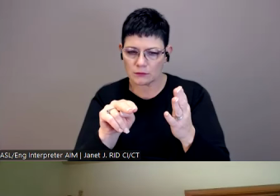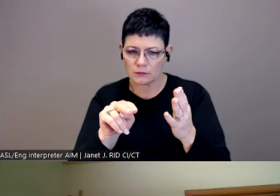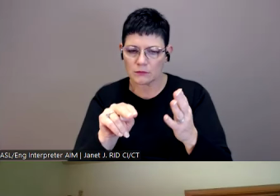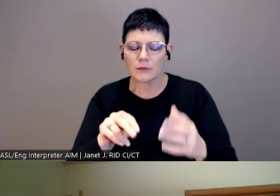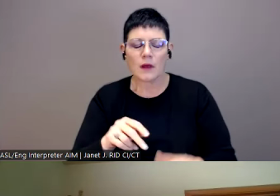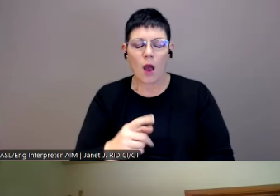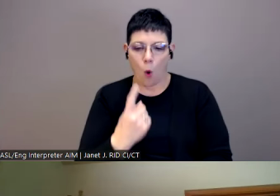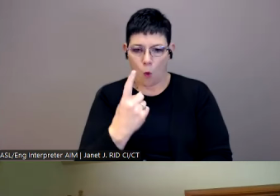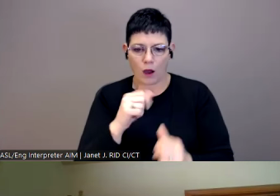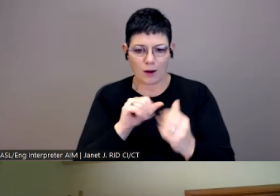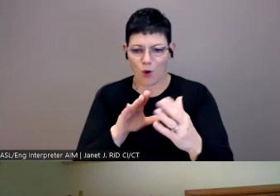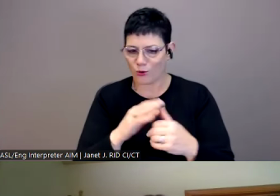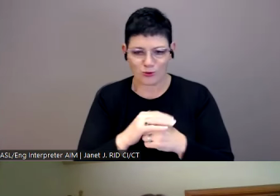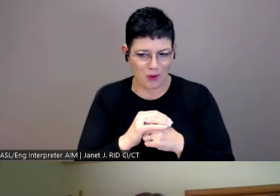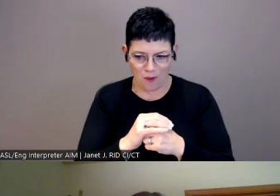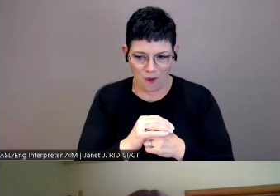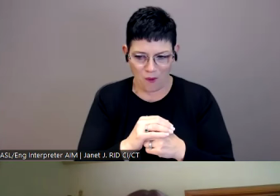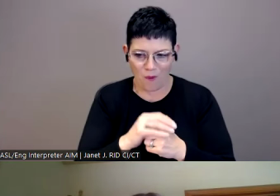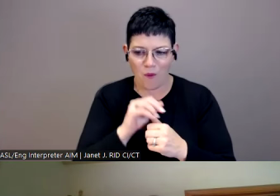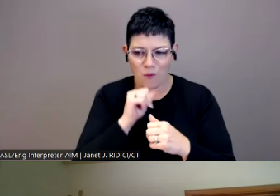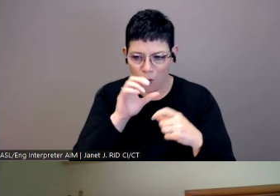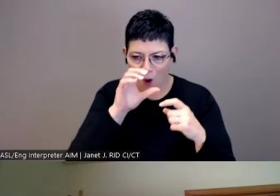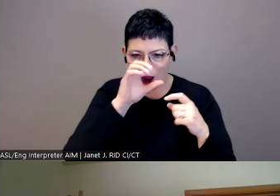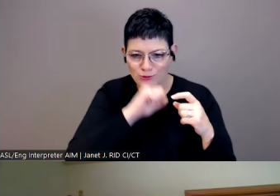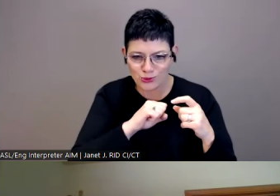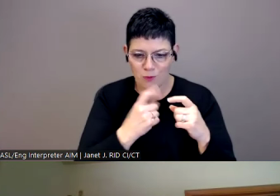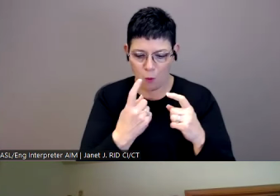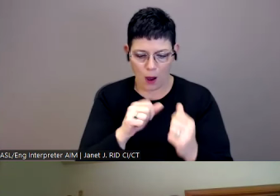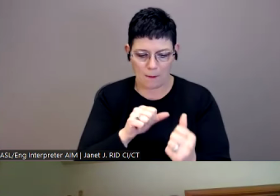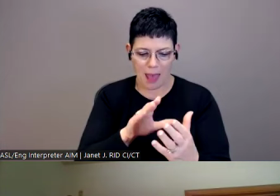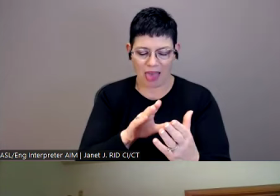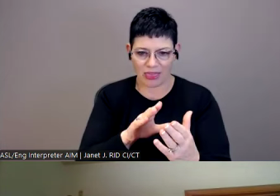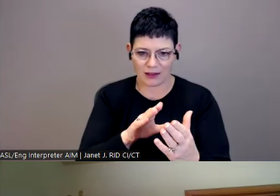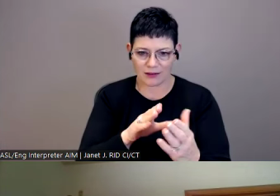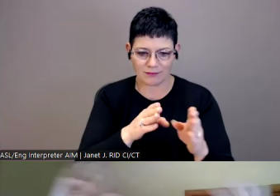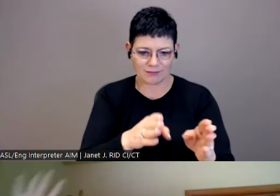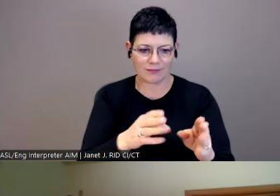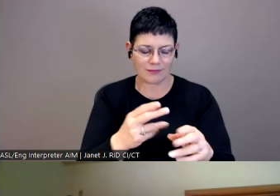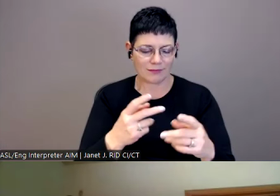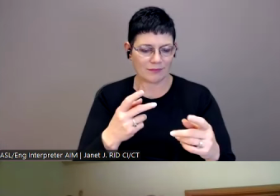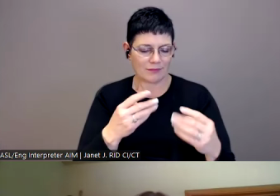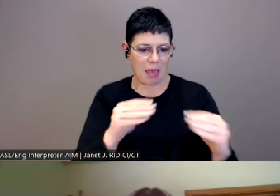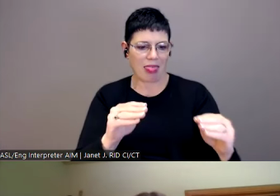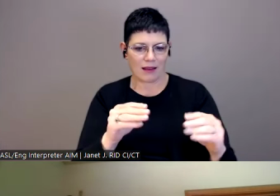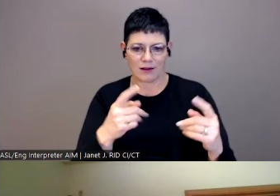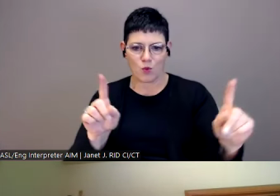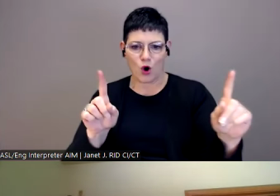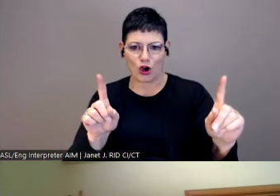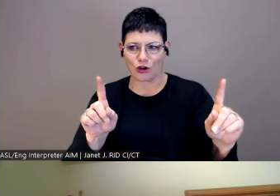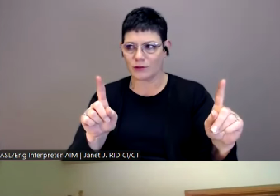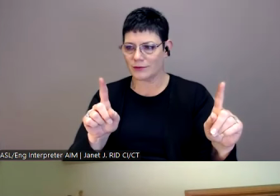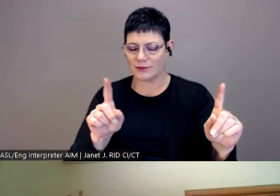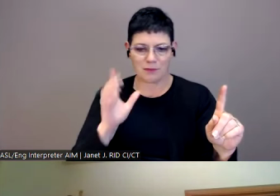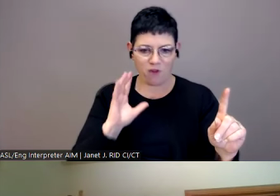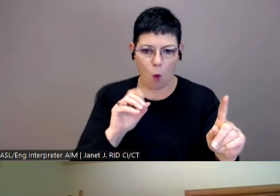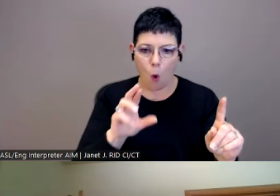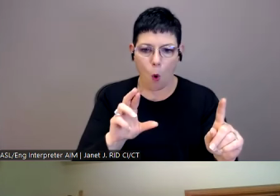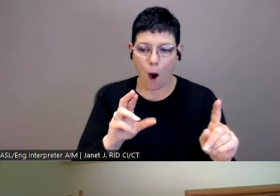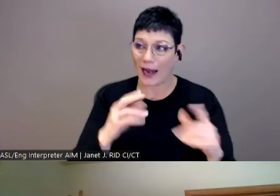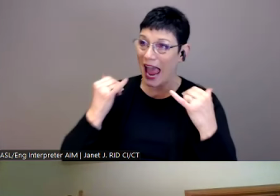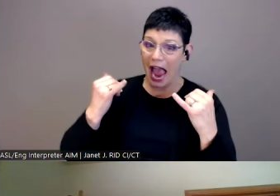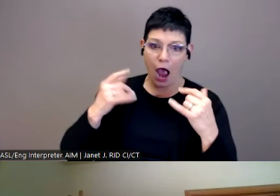approach is don't assume a method just because it worked last time or it's all the rage right now to do